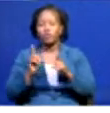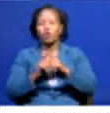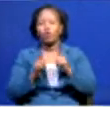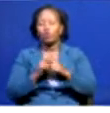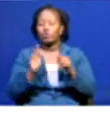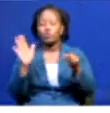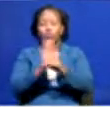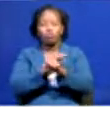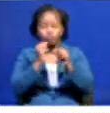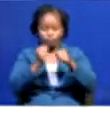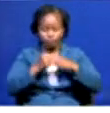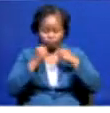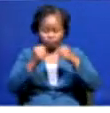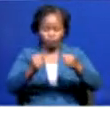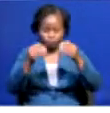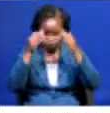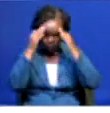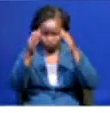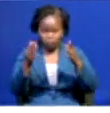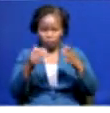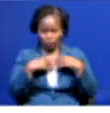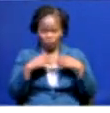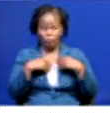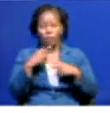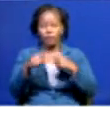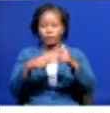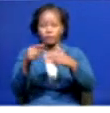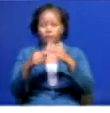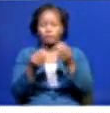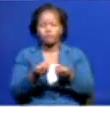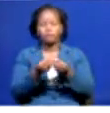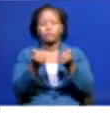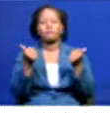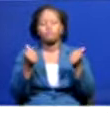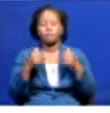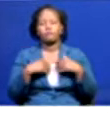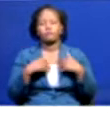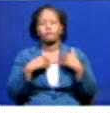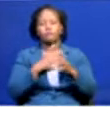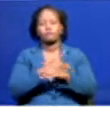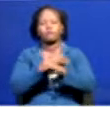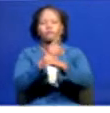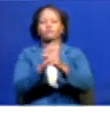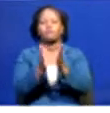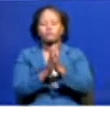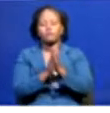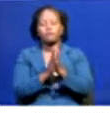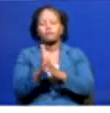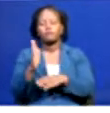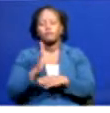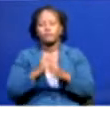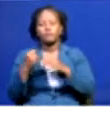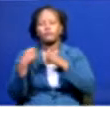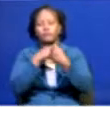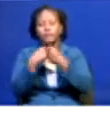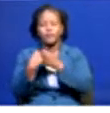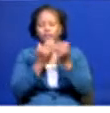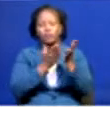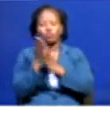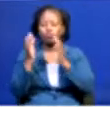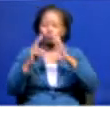focused on finding sustainable solutions to contemporary defense and security challenges through research,